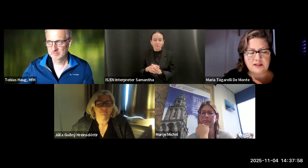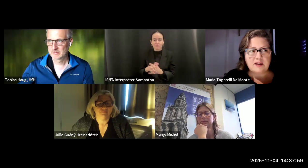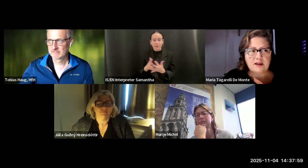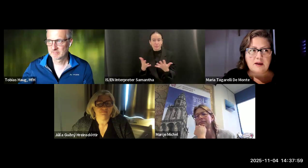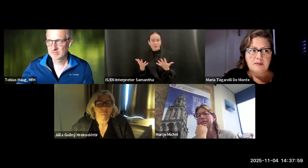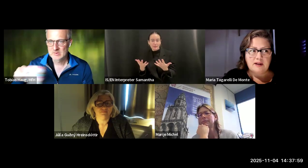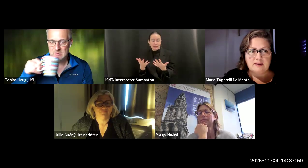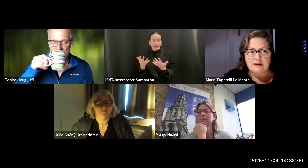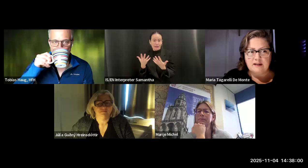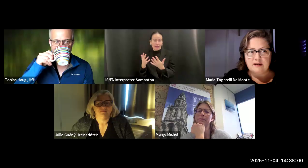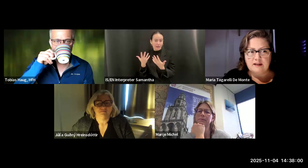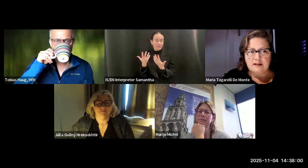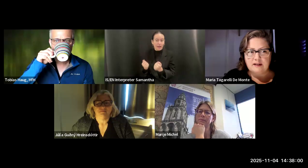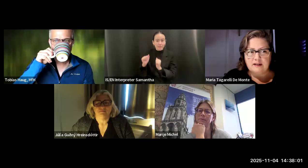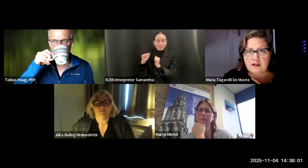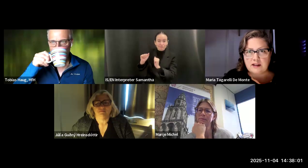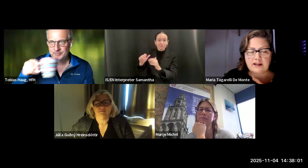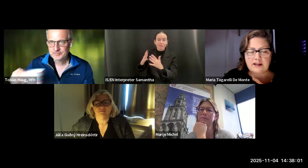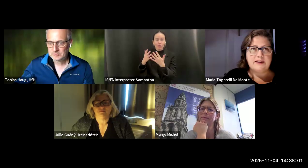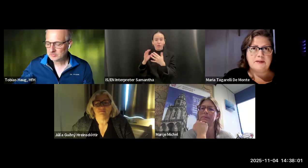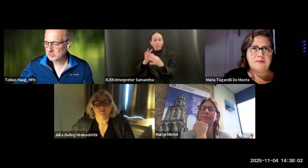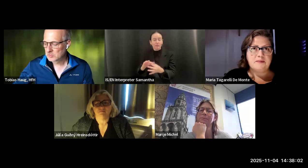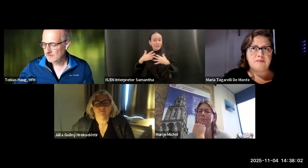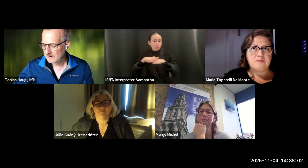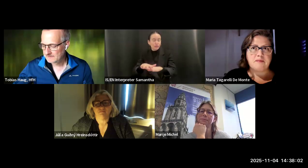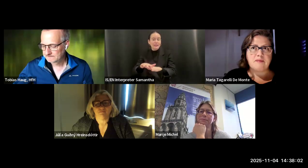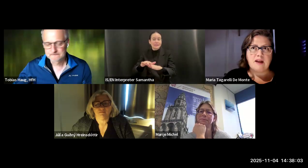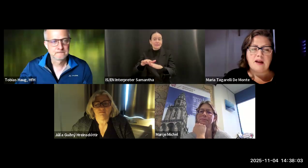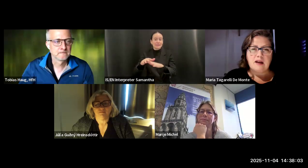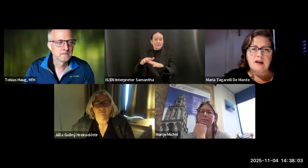skills assessments, but they are rarely